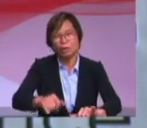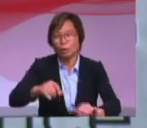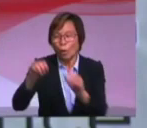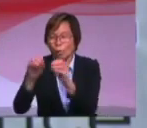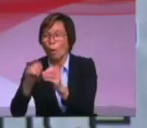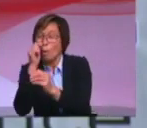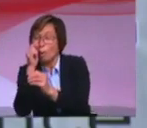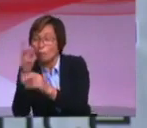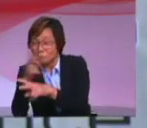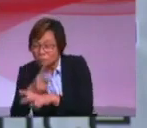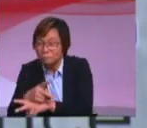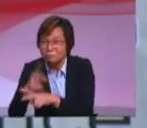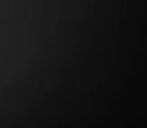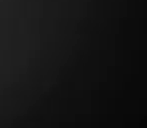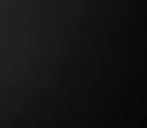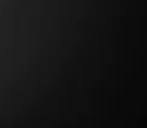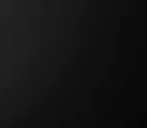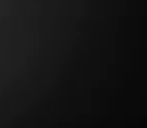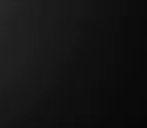measures as well as